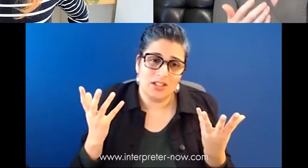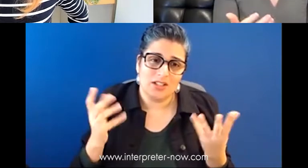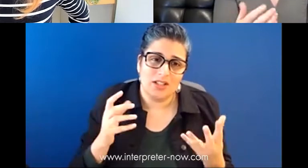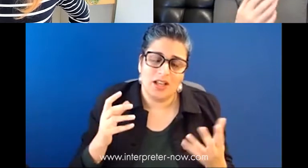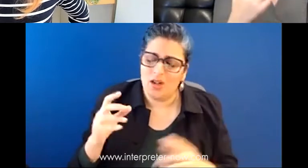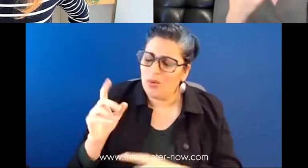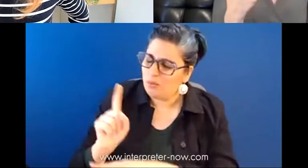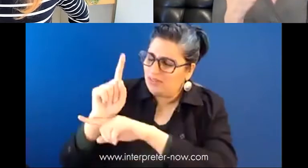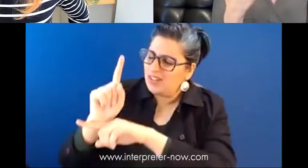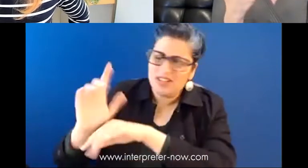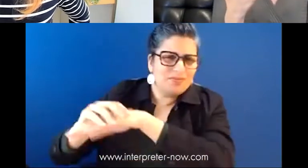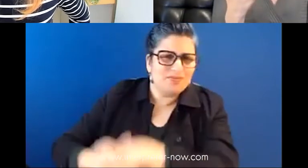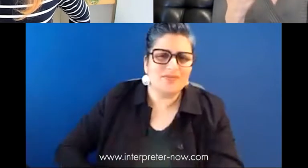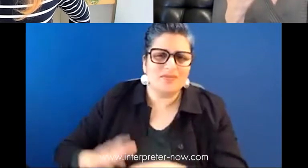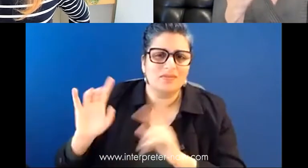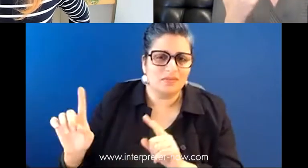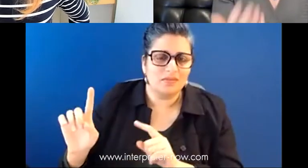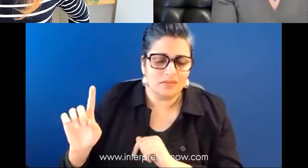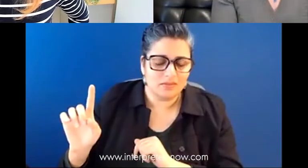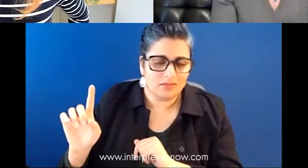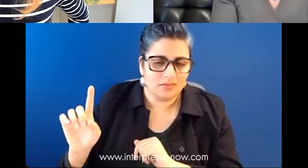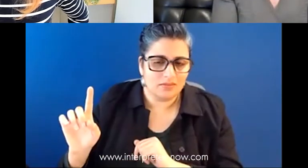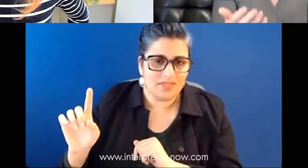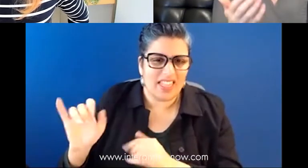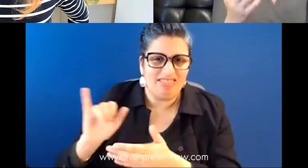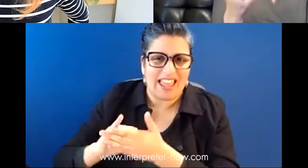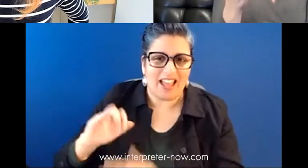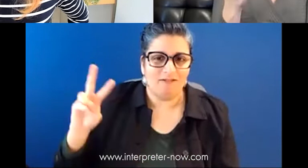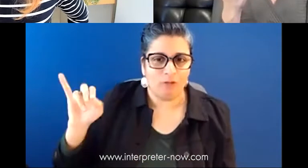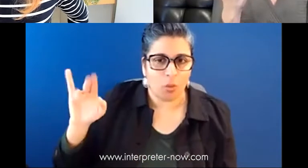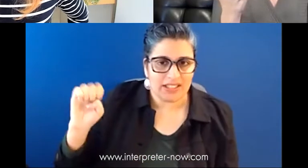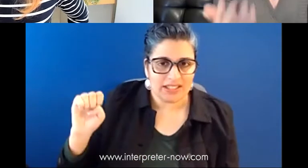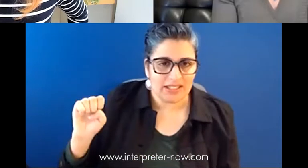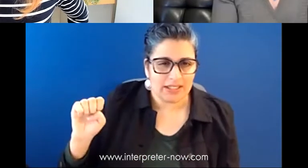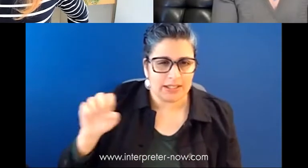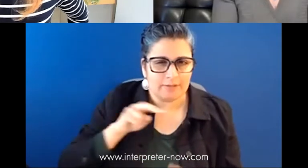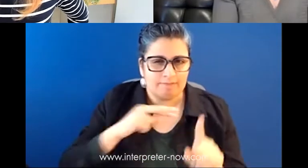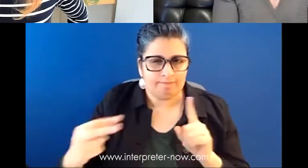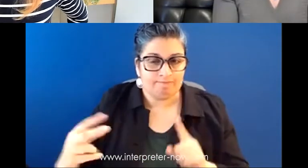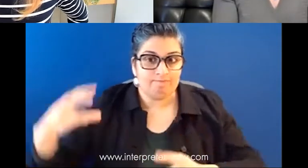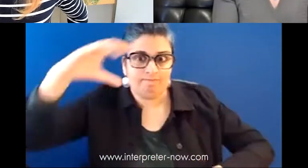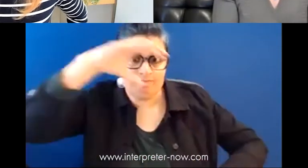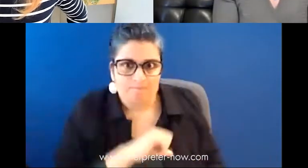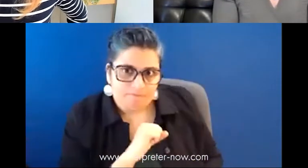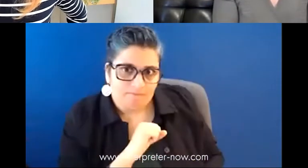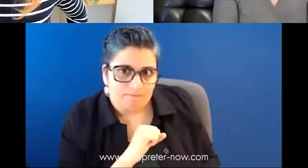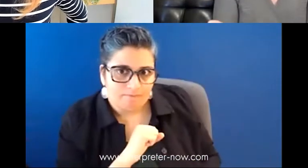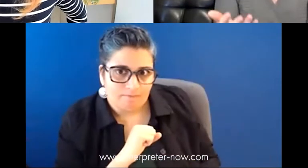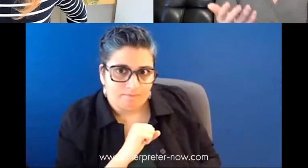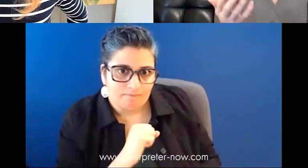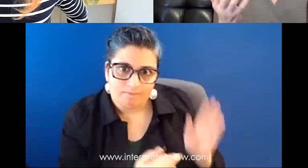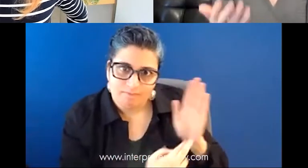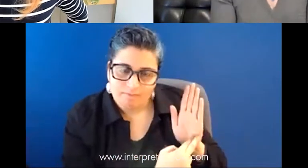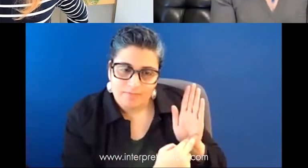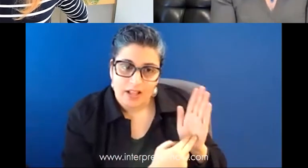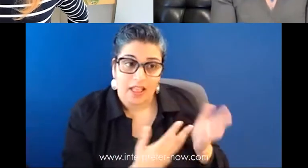and just say that voice, that assumption that things will go right for